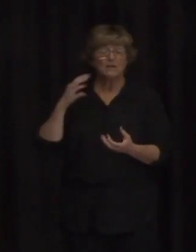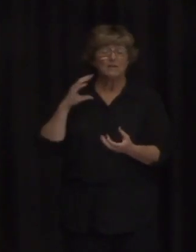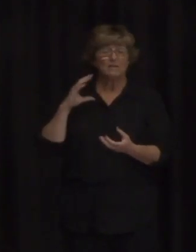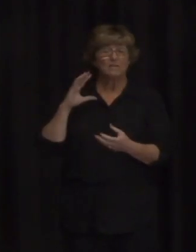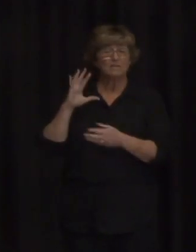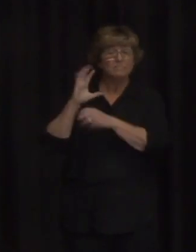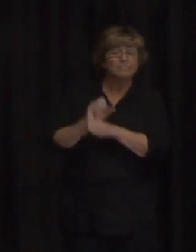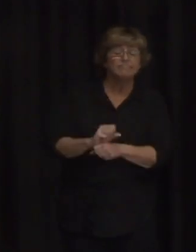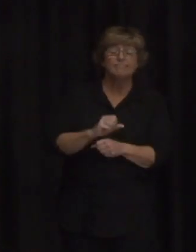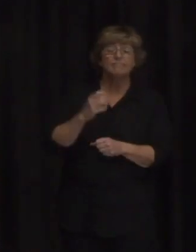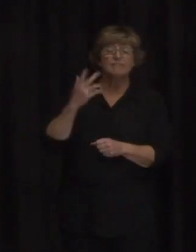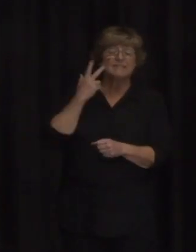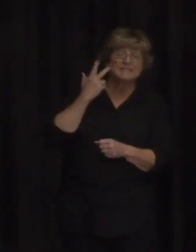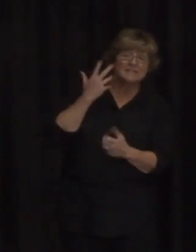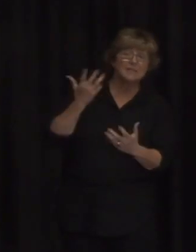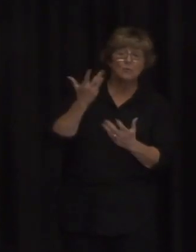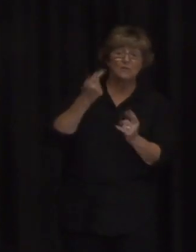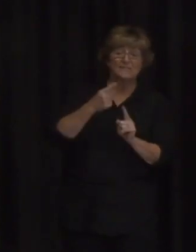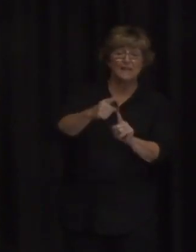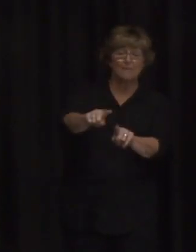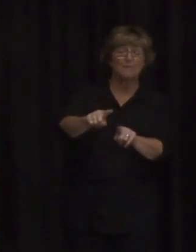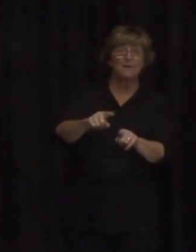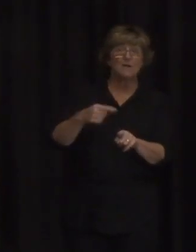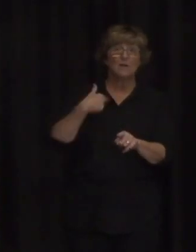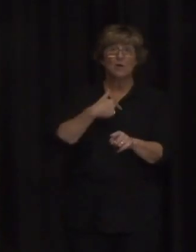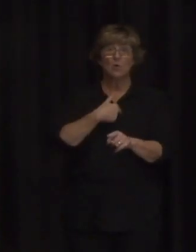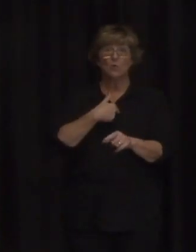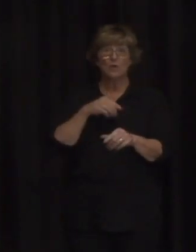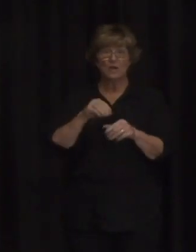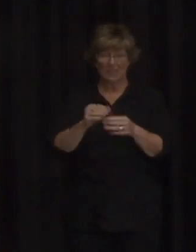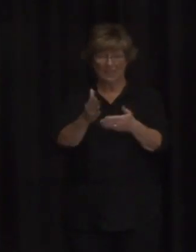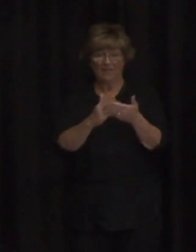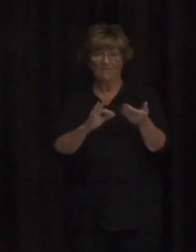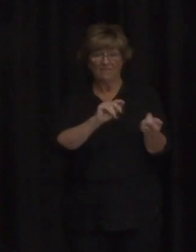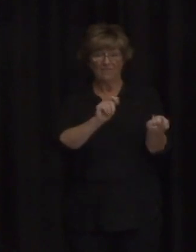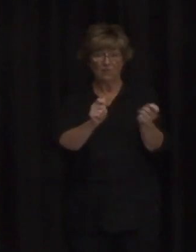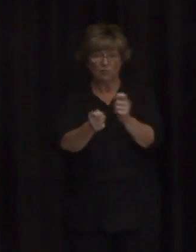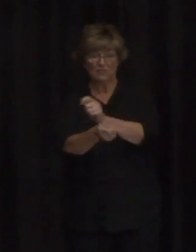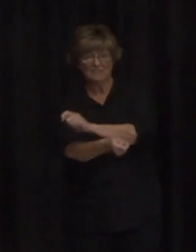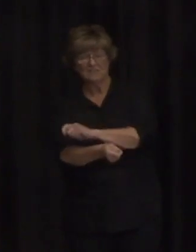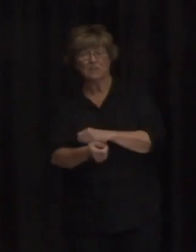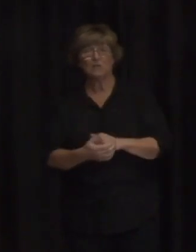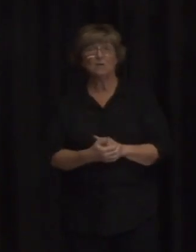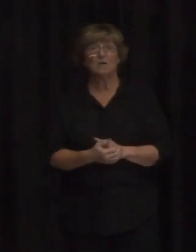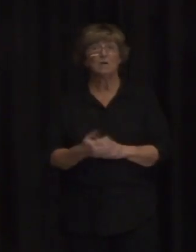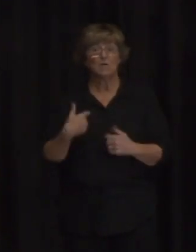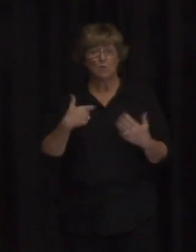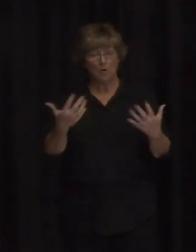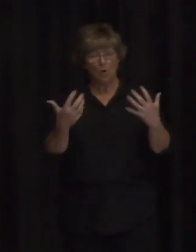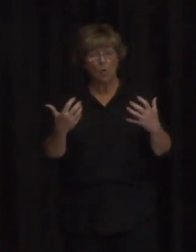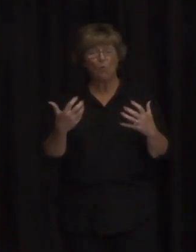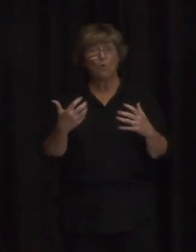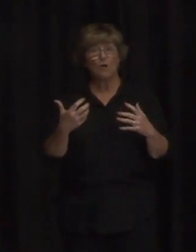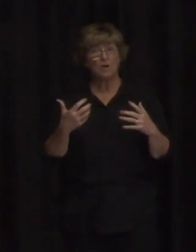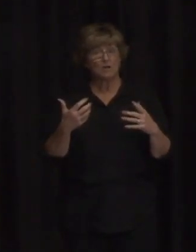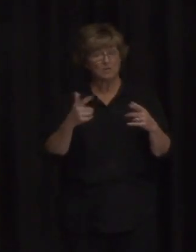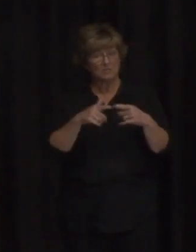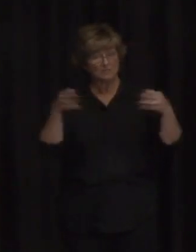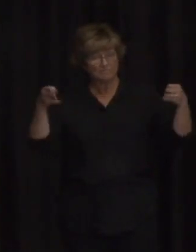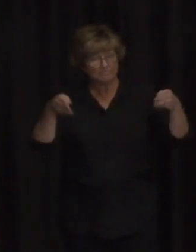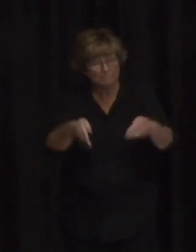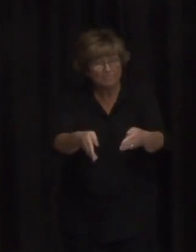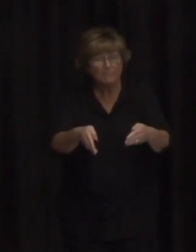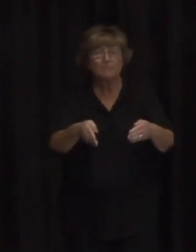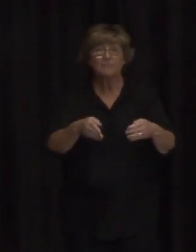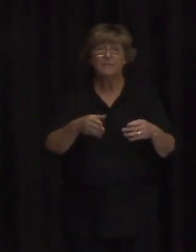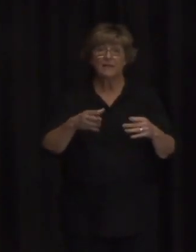last 8 weeks, that we are in that phase, that transition phase, where we want to lean in, and we want to